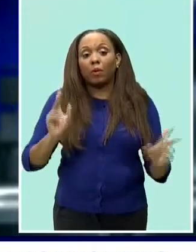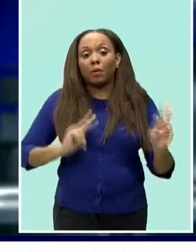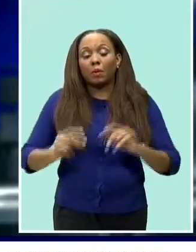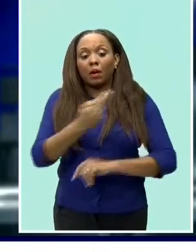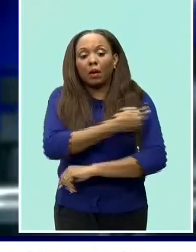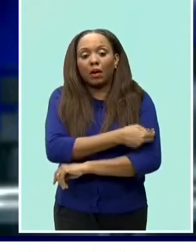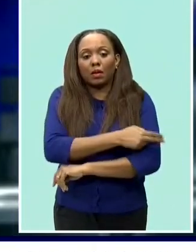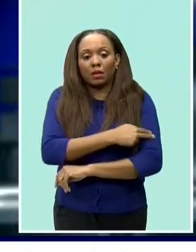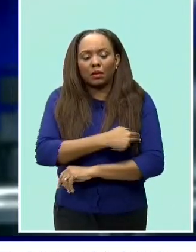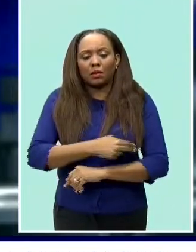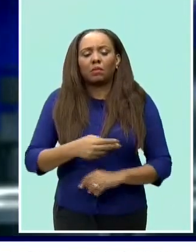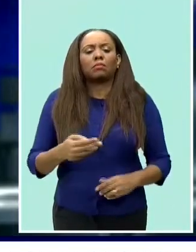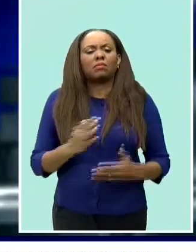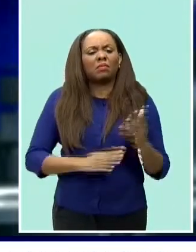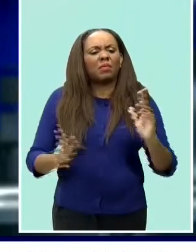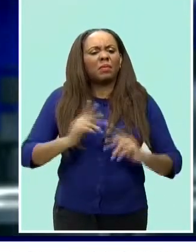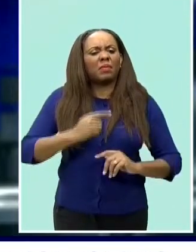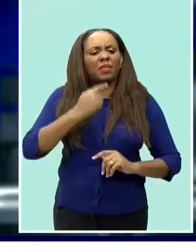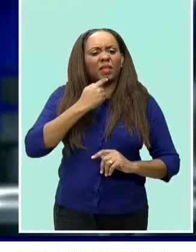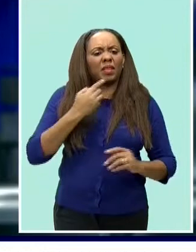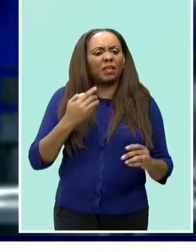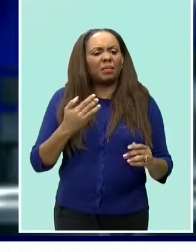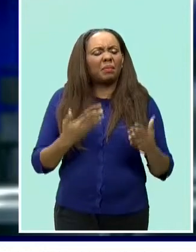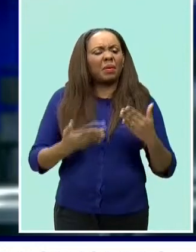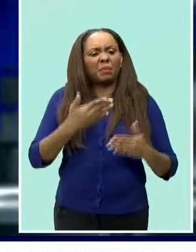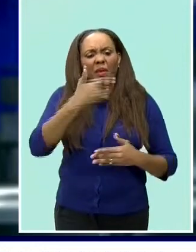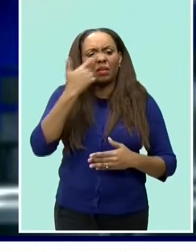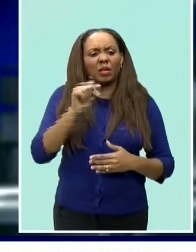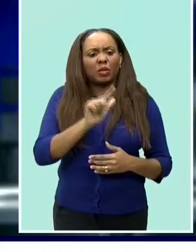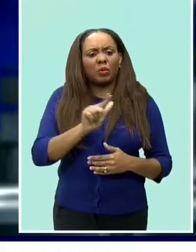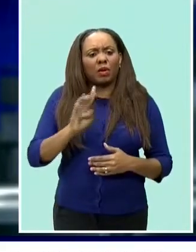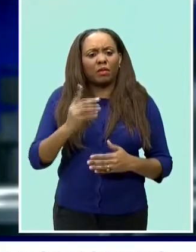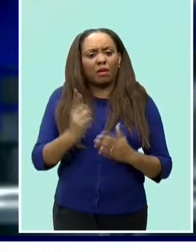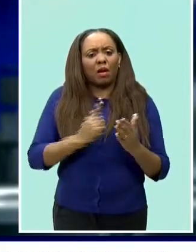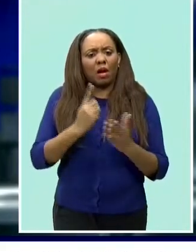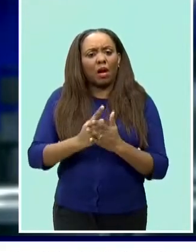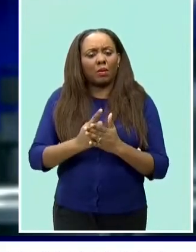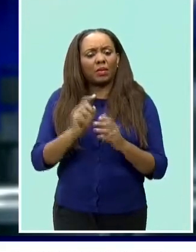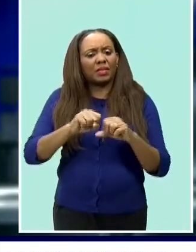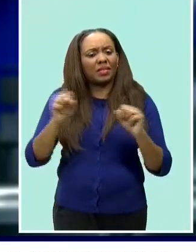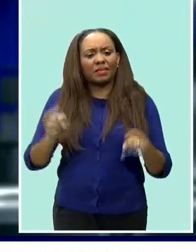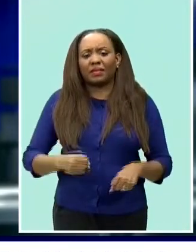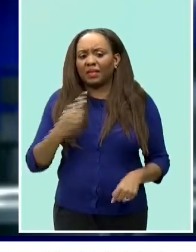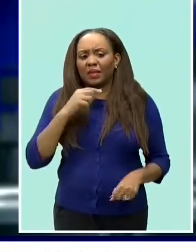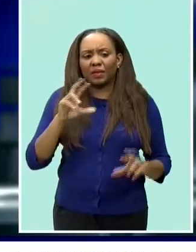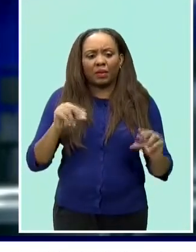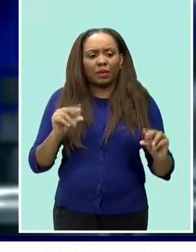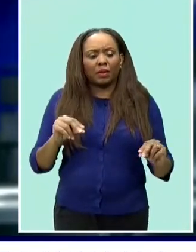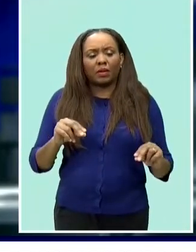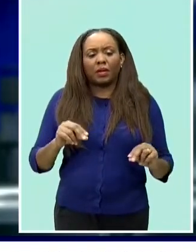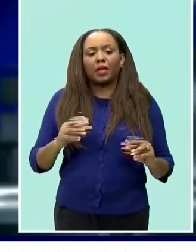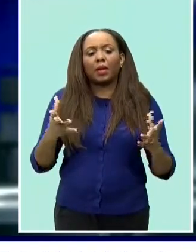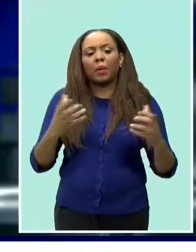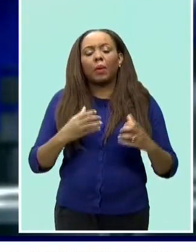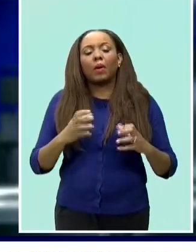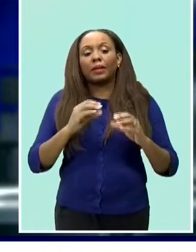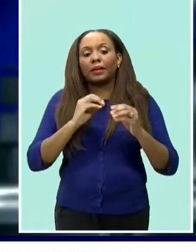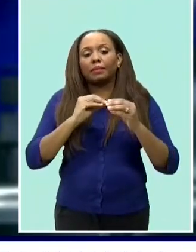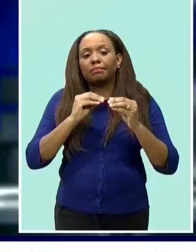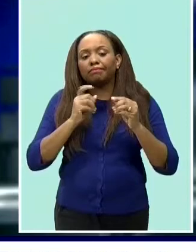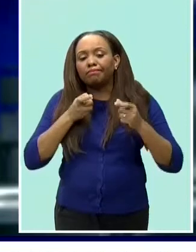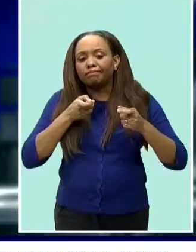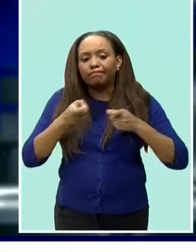connected to the start of the new 24-hour polyclinic system, that is not the case. The minister adds that he responded swiftly to address the